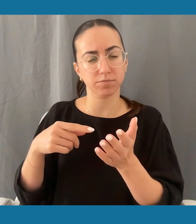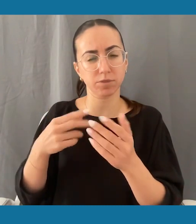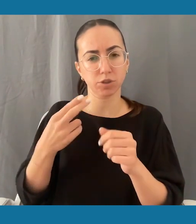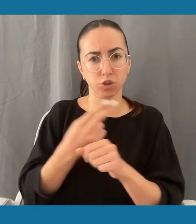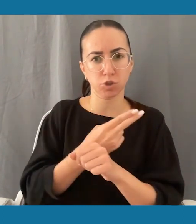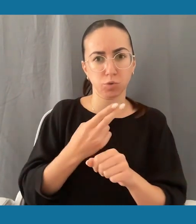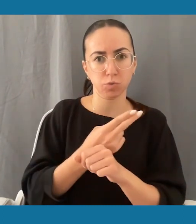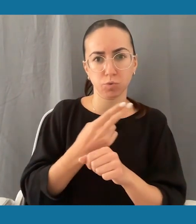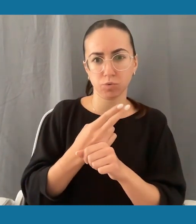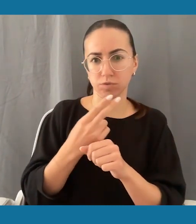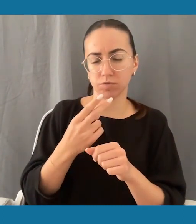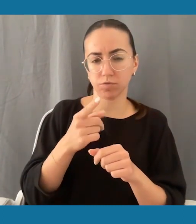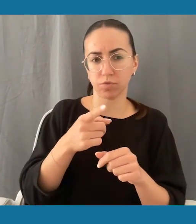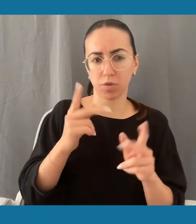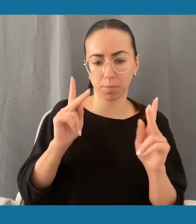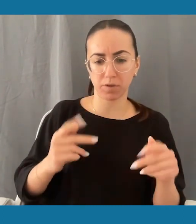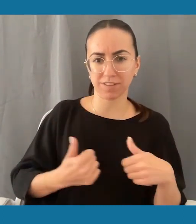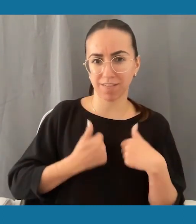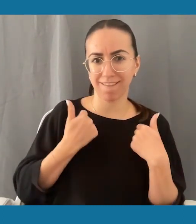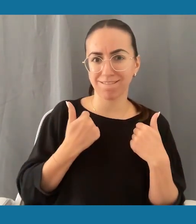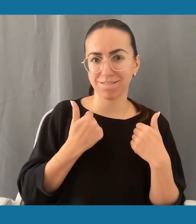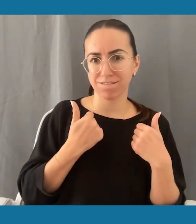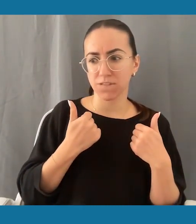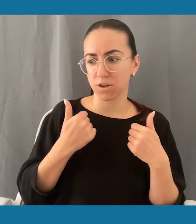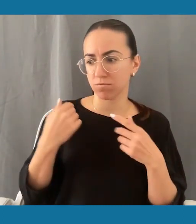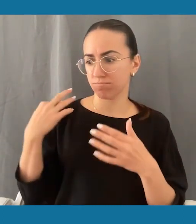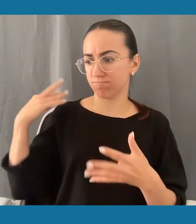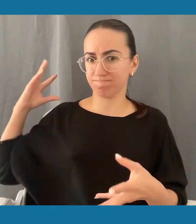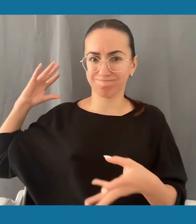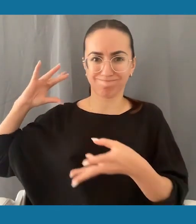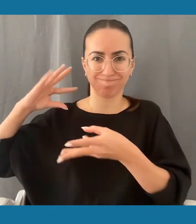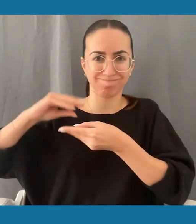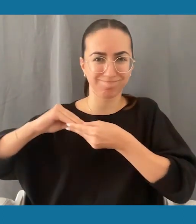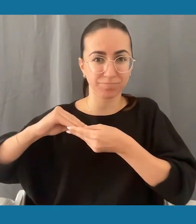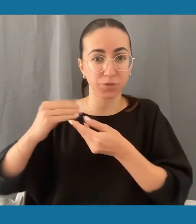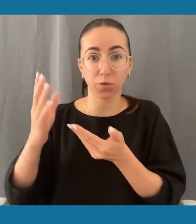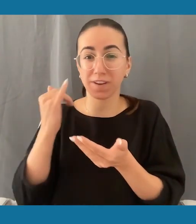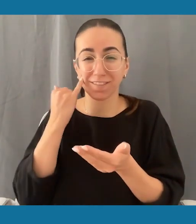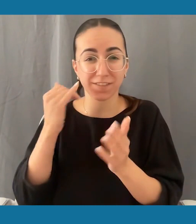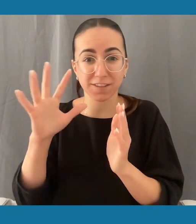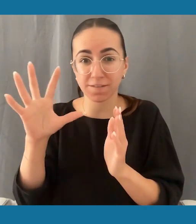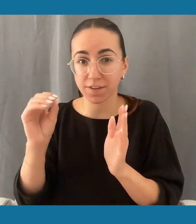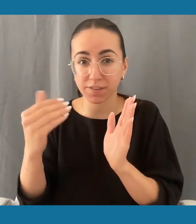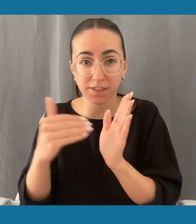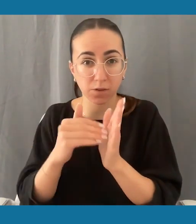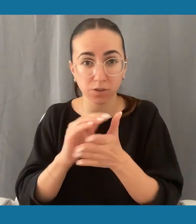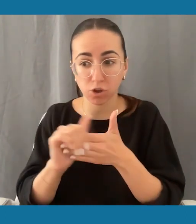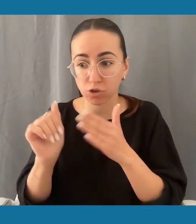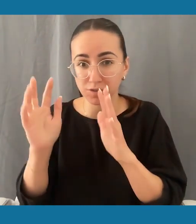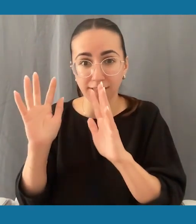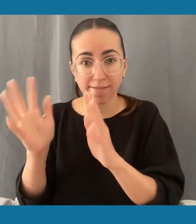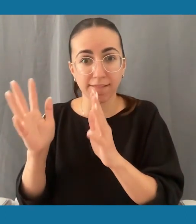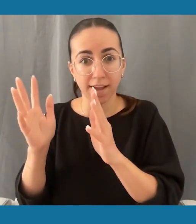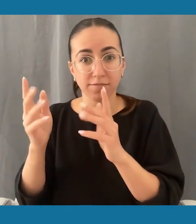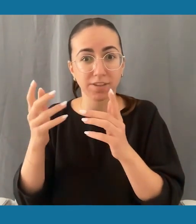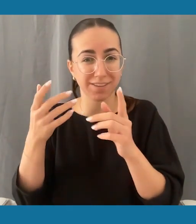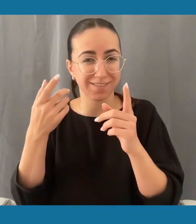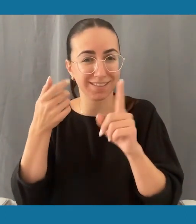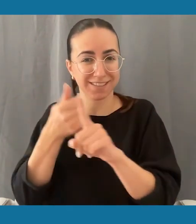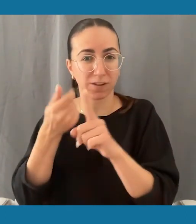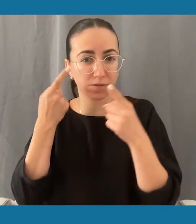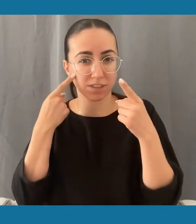disabled beneficiary's lifetime. So if there's $50,000 left in the self-settled special